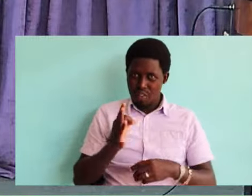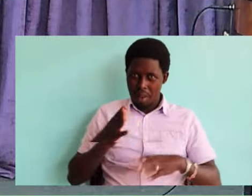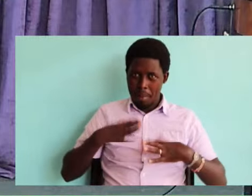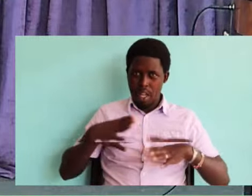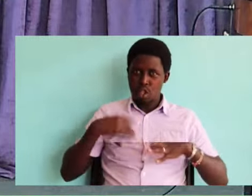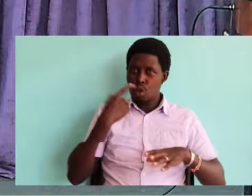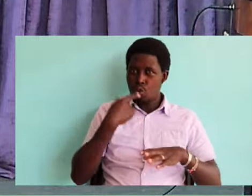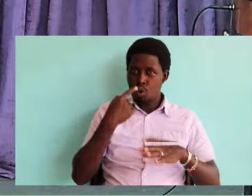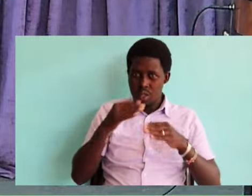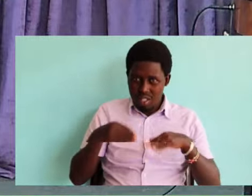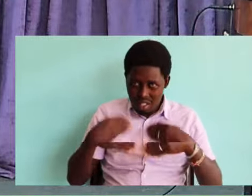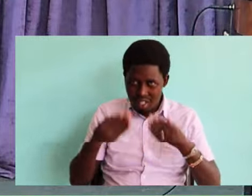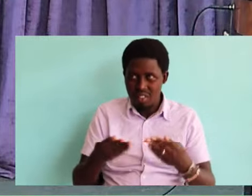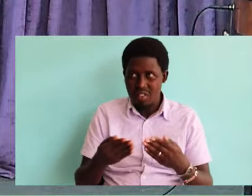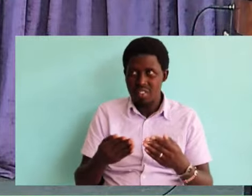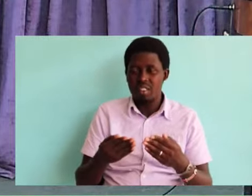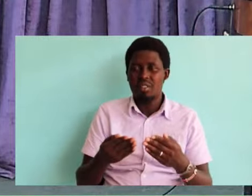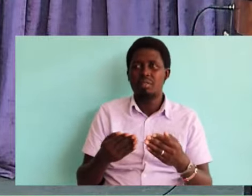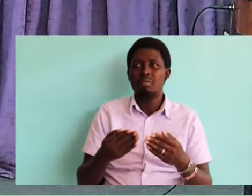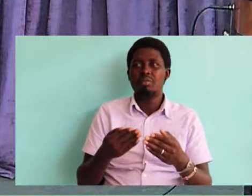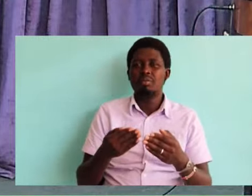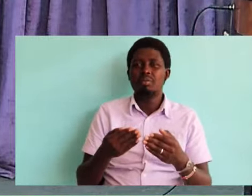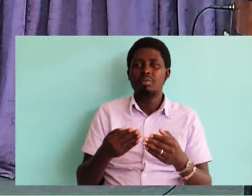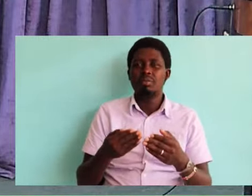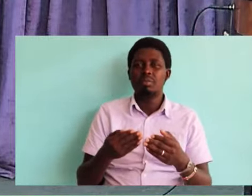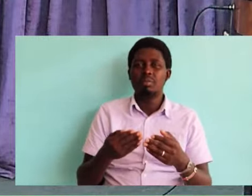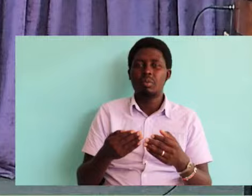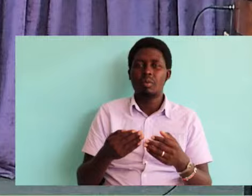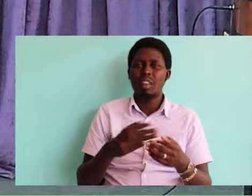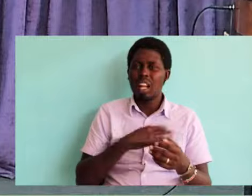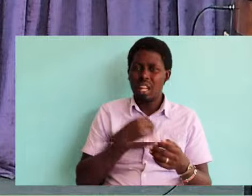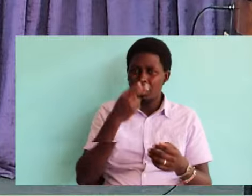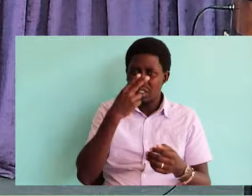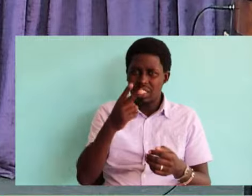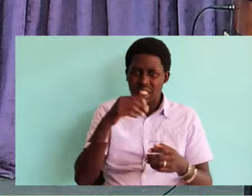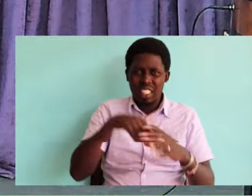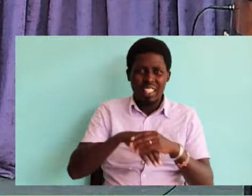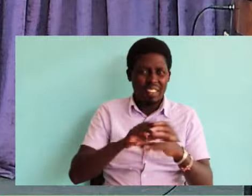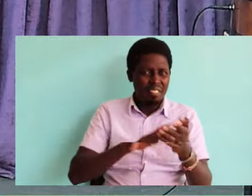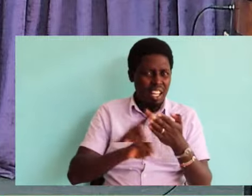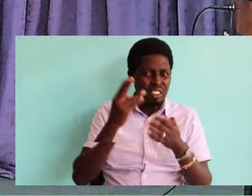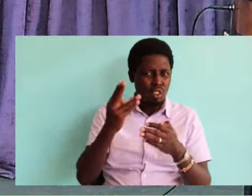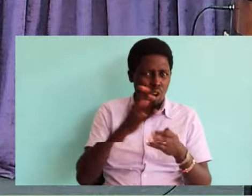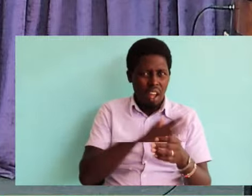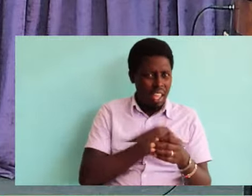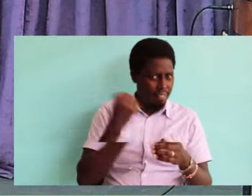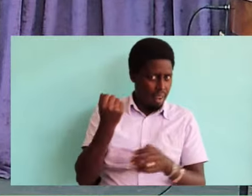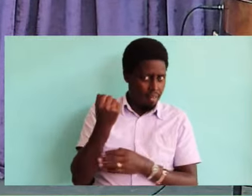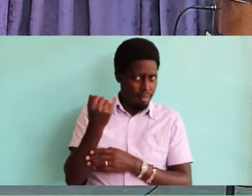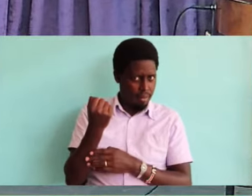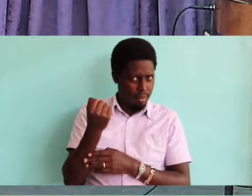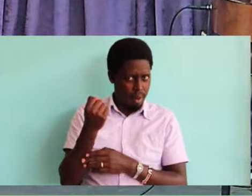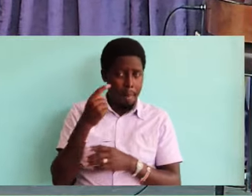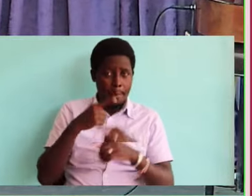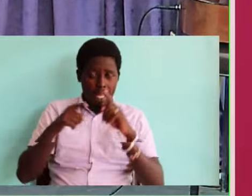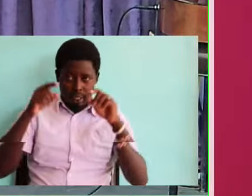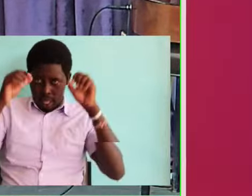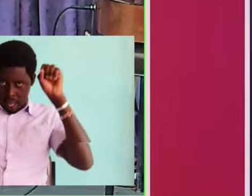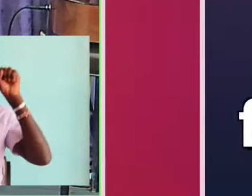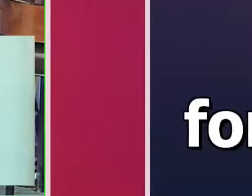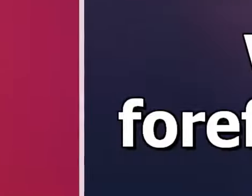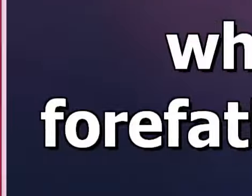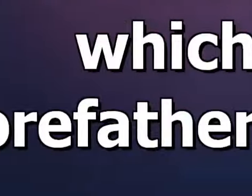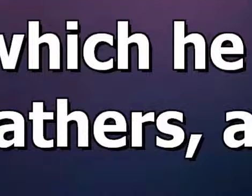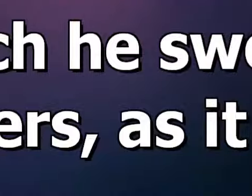looks at the heart of the giver. And we see this in verse 4 and 5. But Abel also brought an